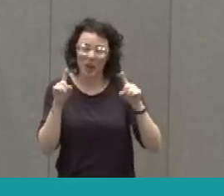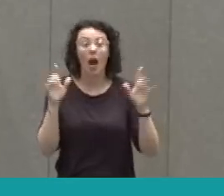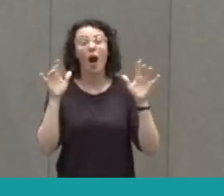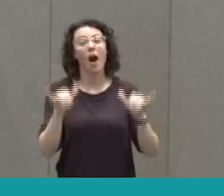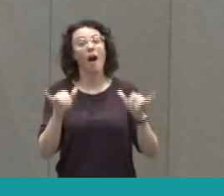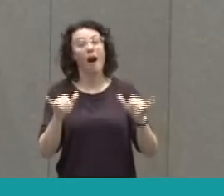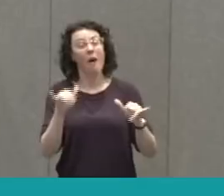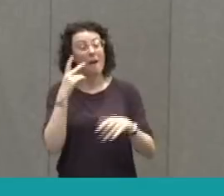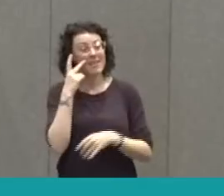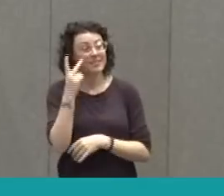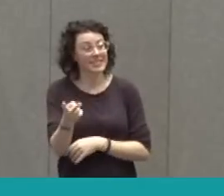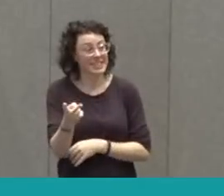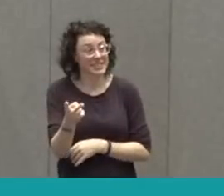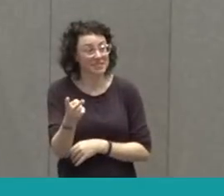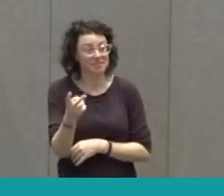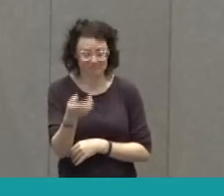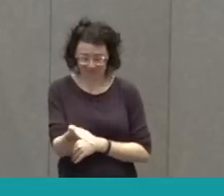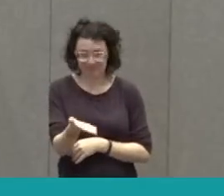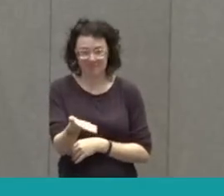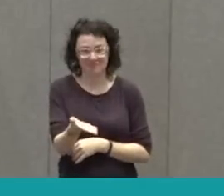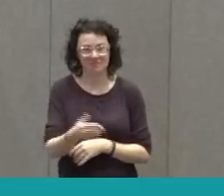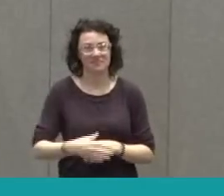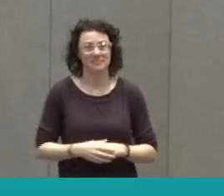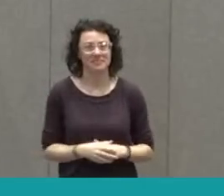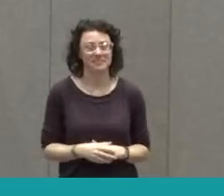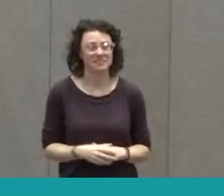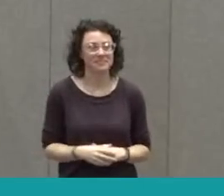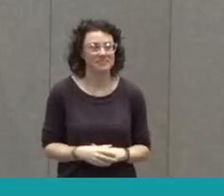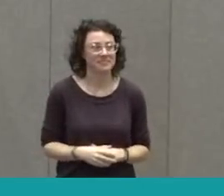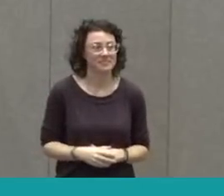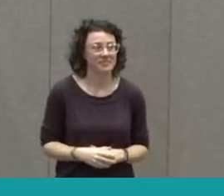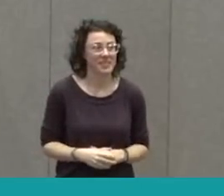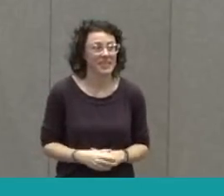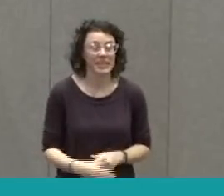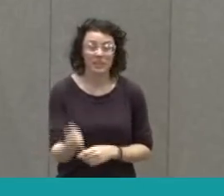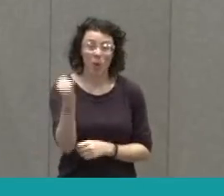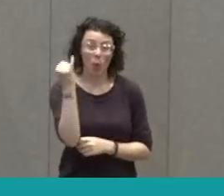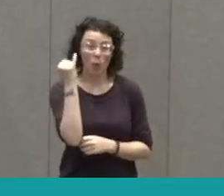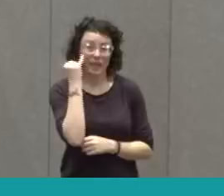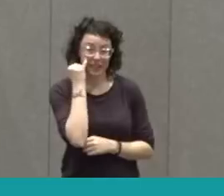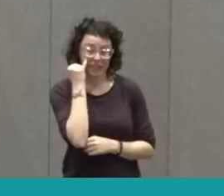go. So I have here, if I put in here 2/4,